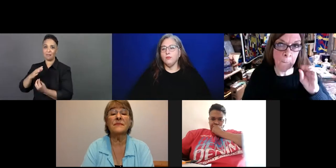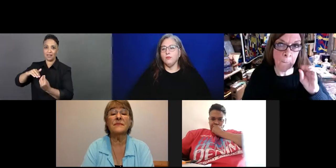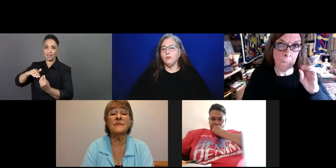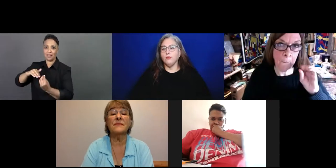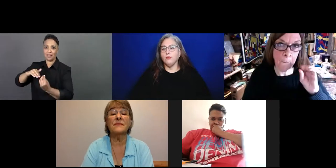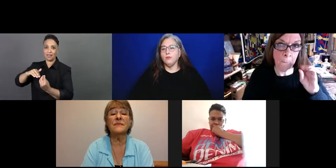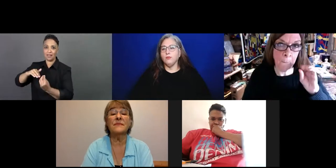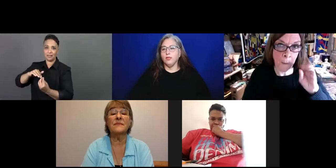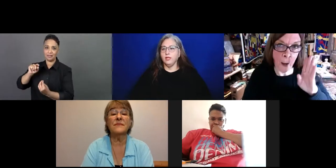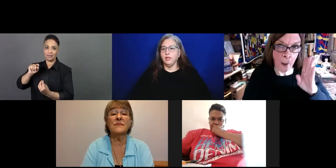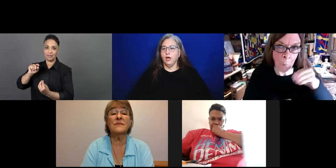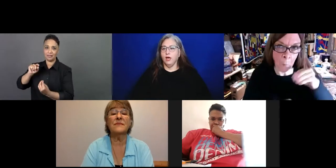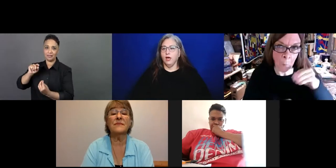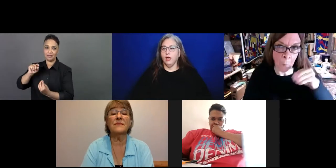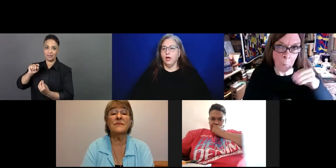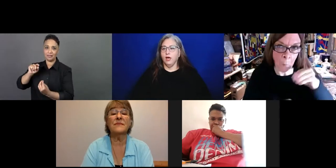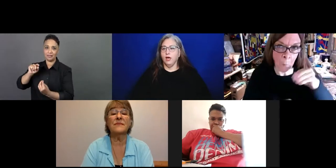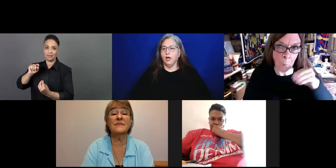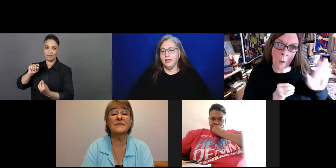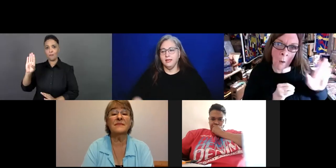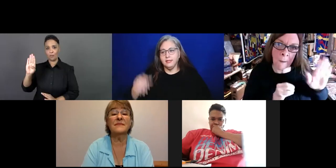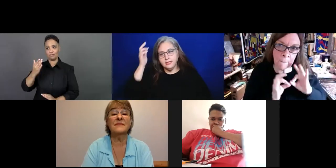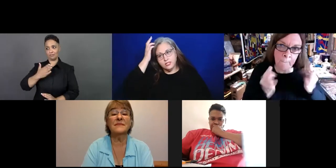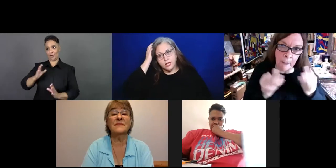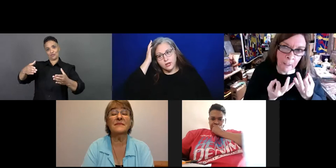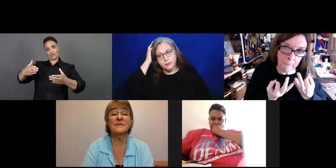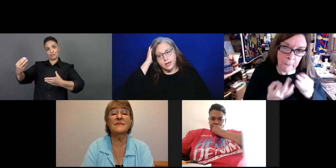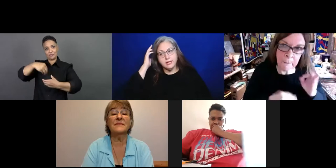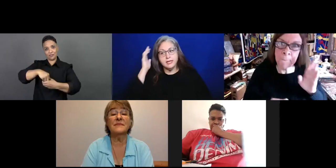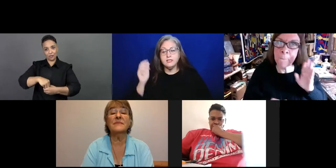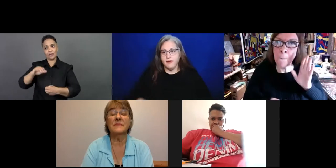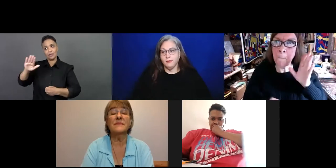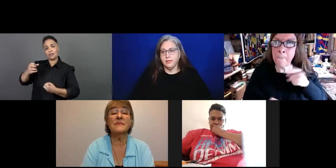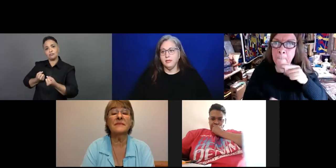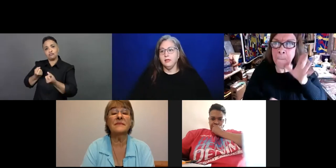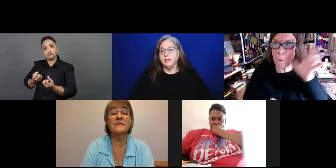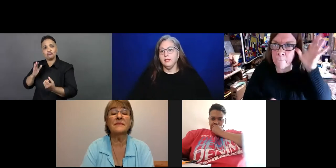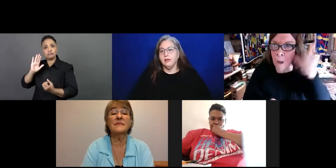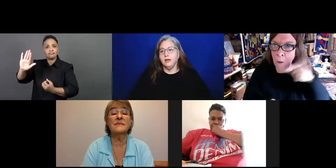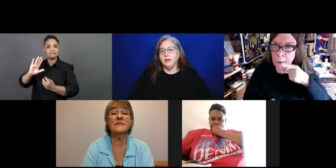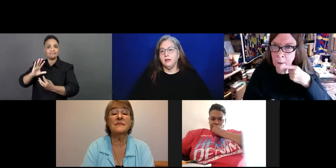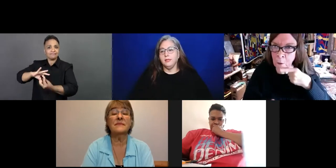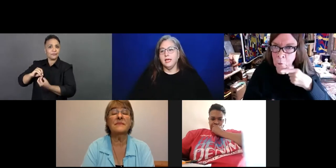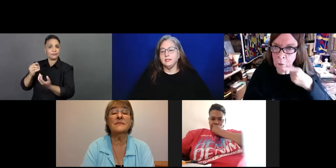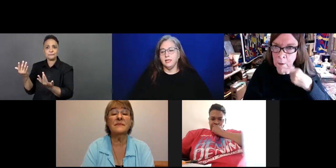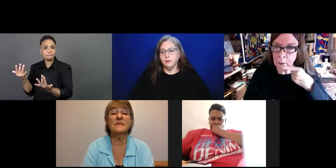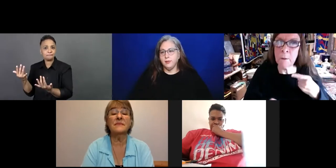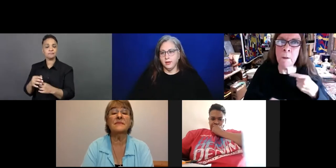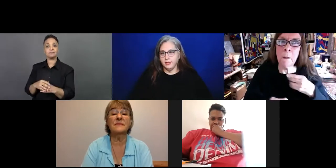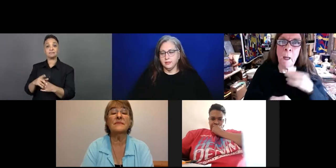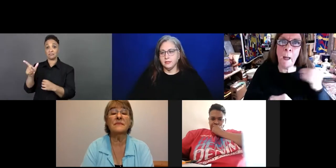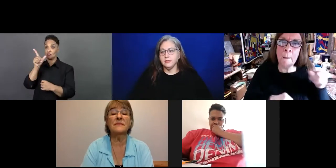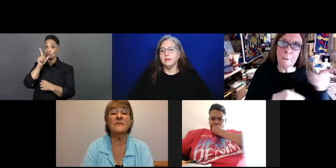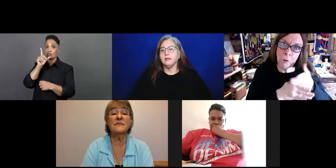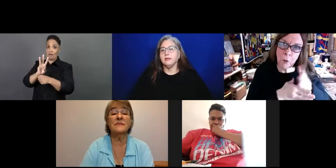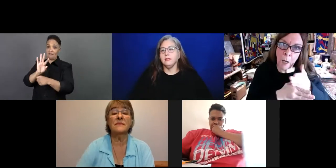My brother-in-law was in my group and he did share about his family. He has hearing